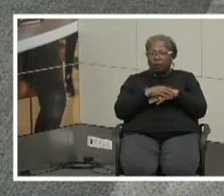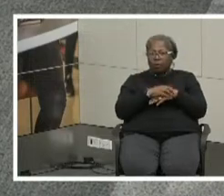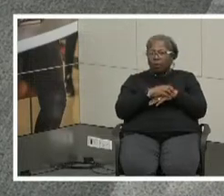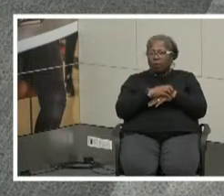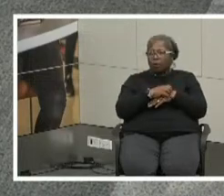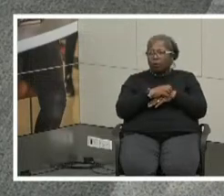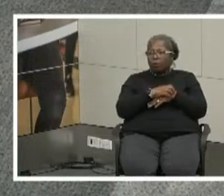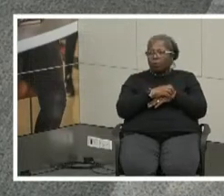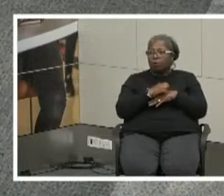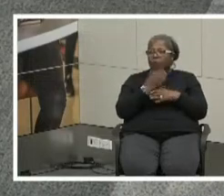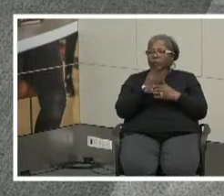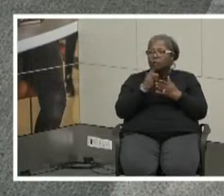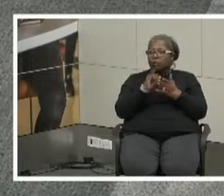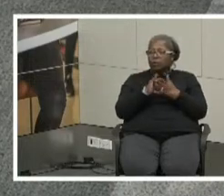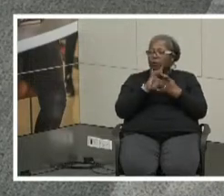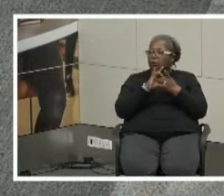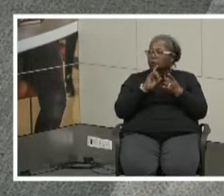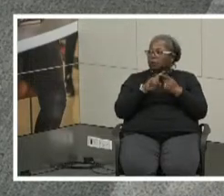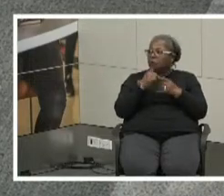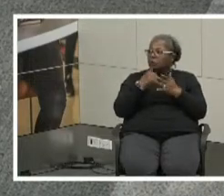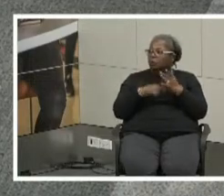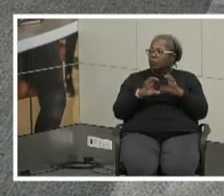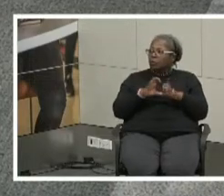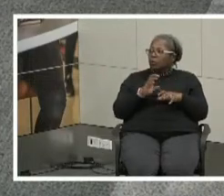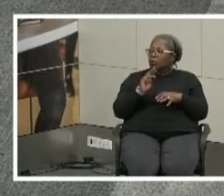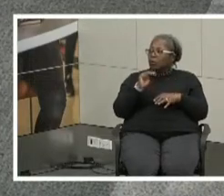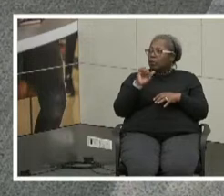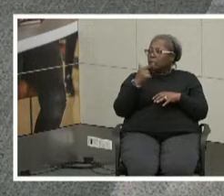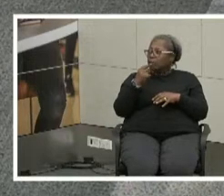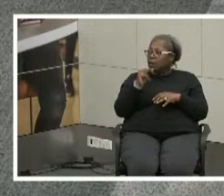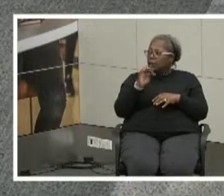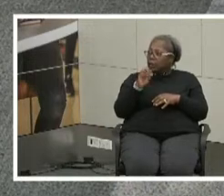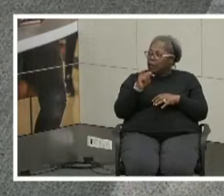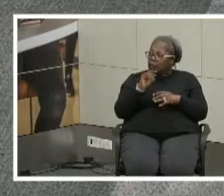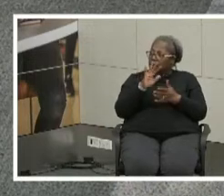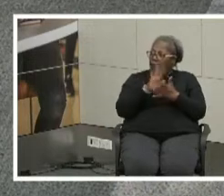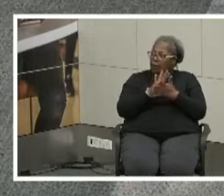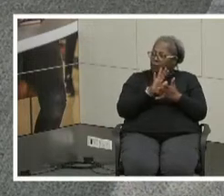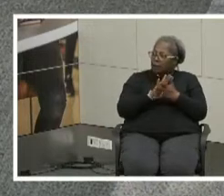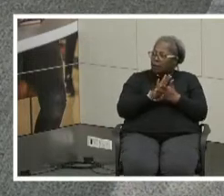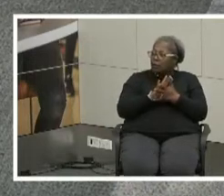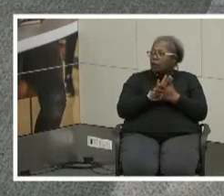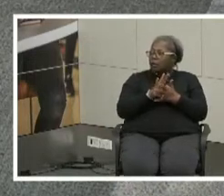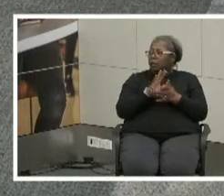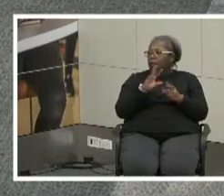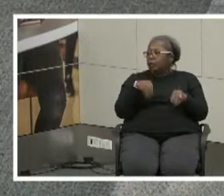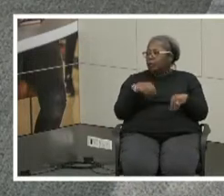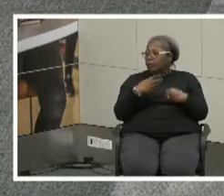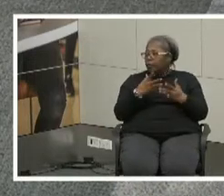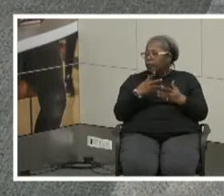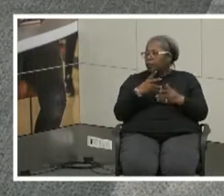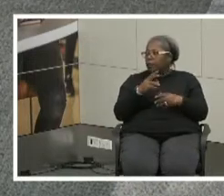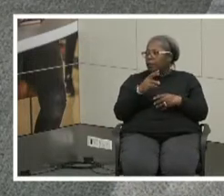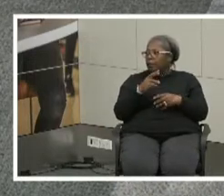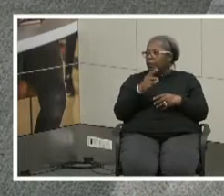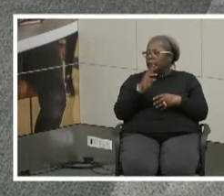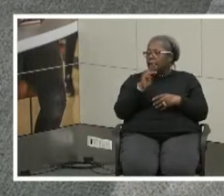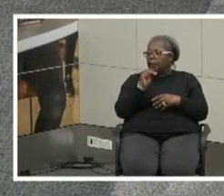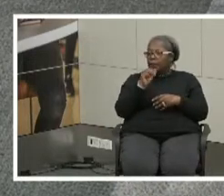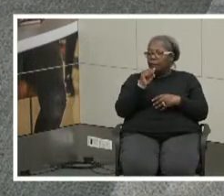um something related to what they're doing so our magnet campuses typically use this for example when providing Mandarin